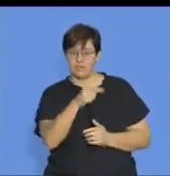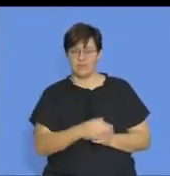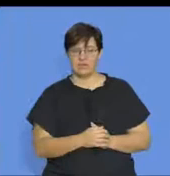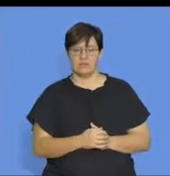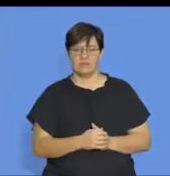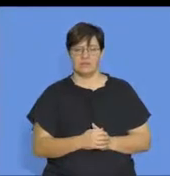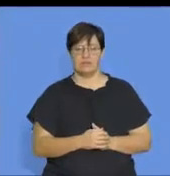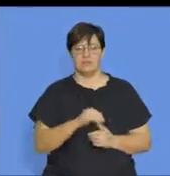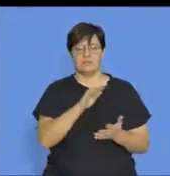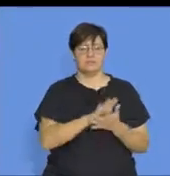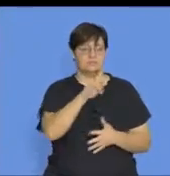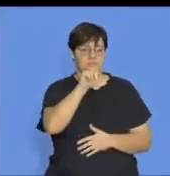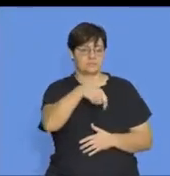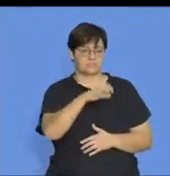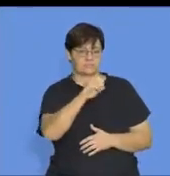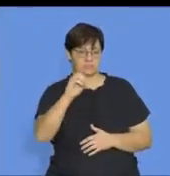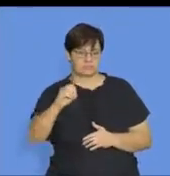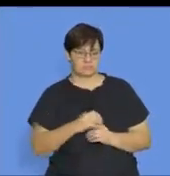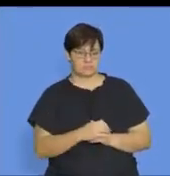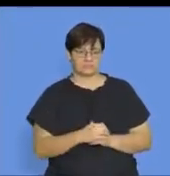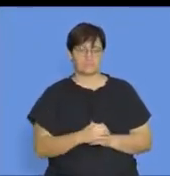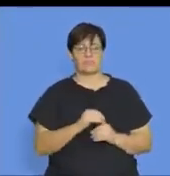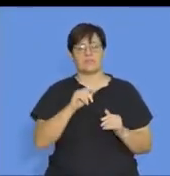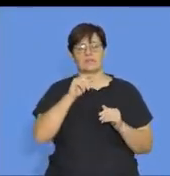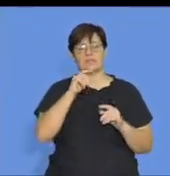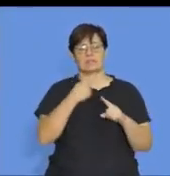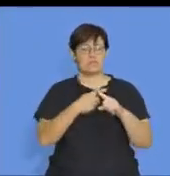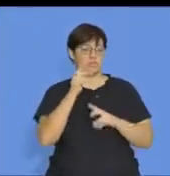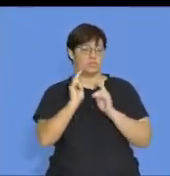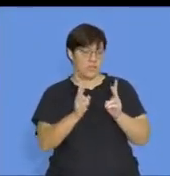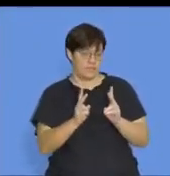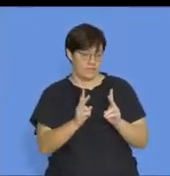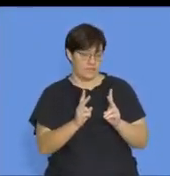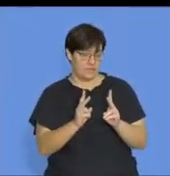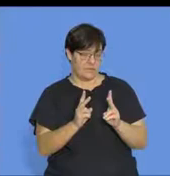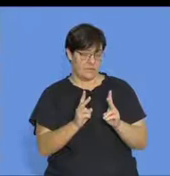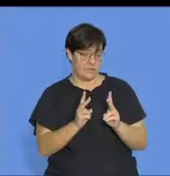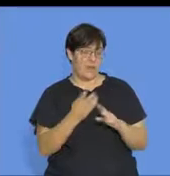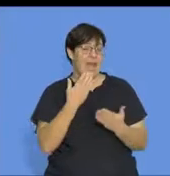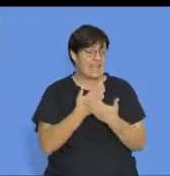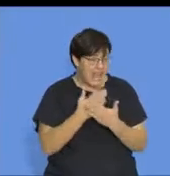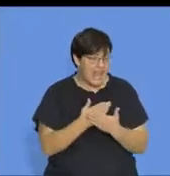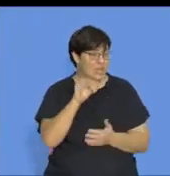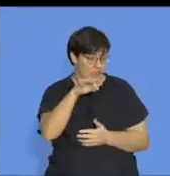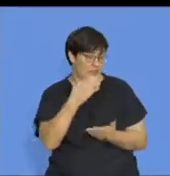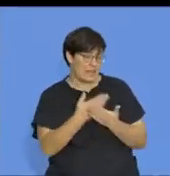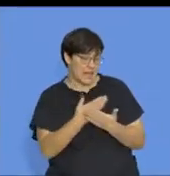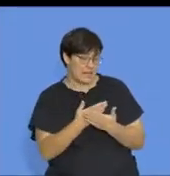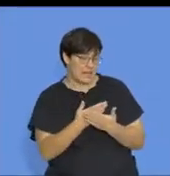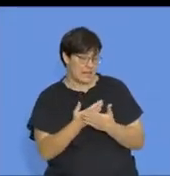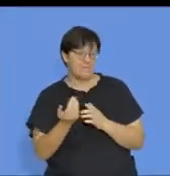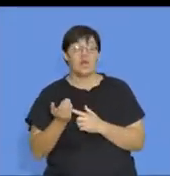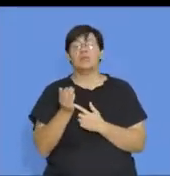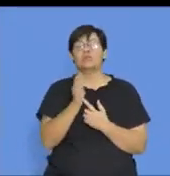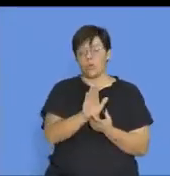Craig, 15,000 times 12. Remember, you could multiply this by 13. I'm going to